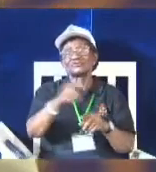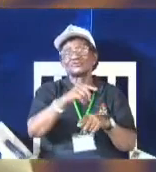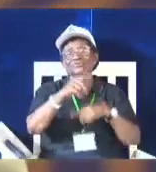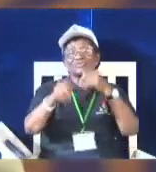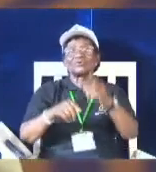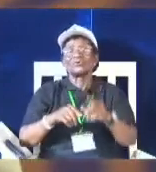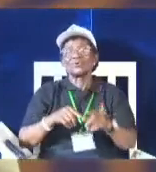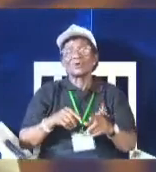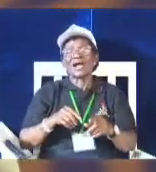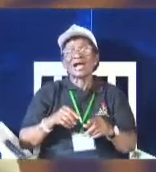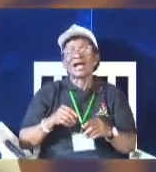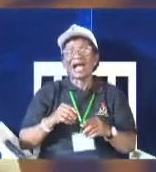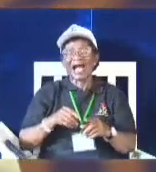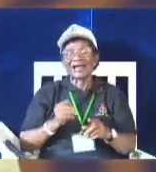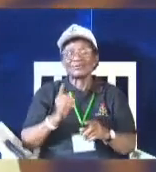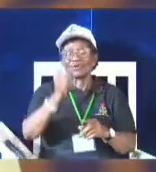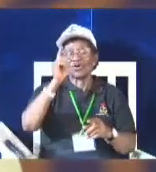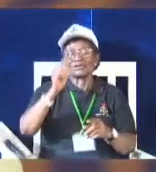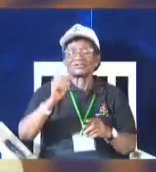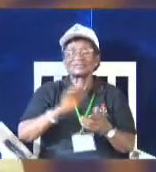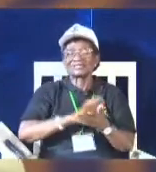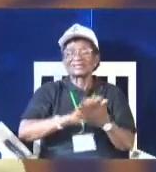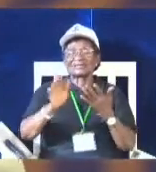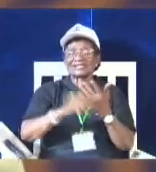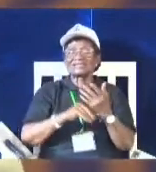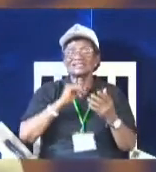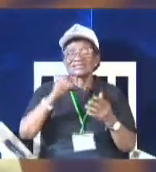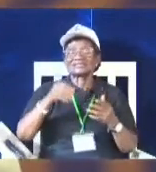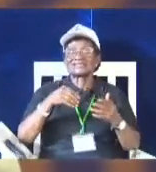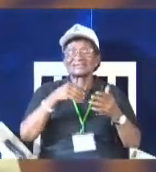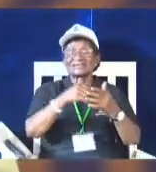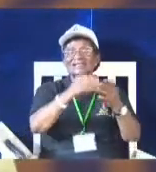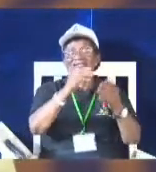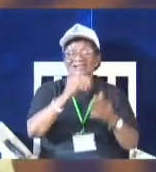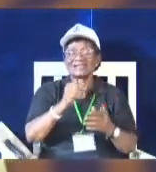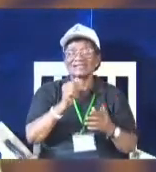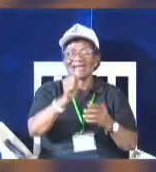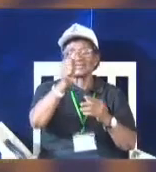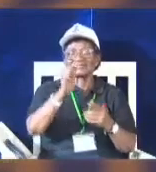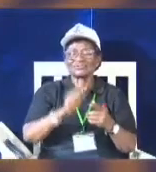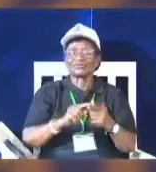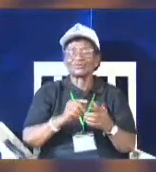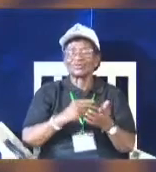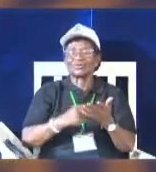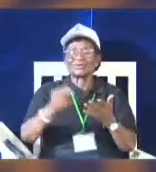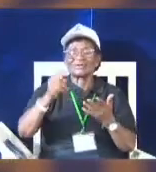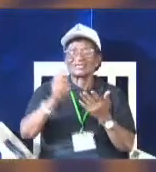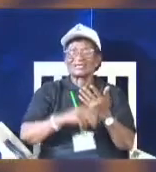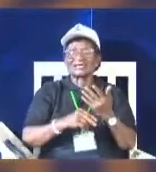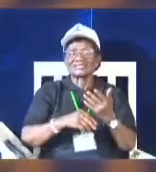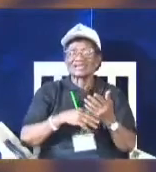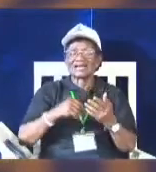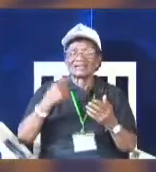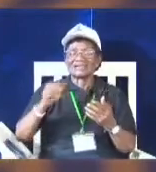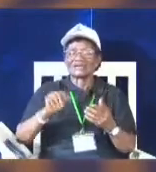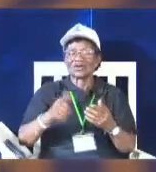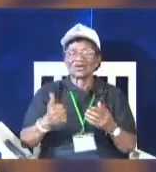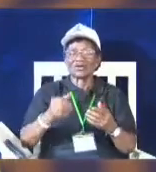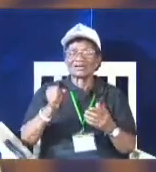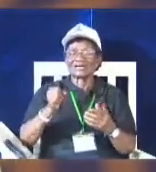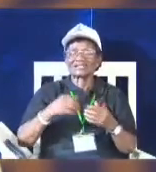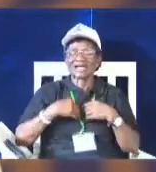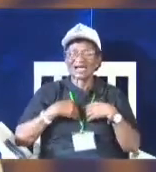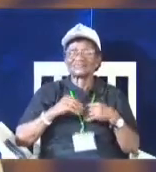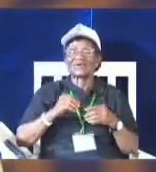Cleanliness is next to godliness. And you know it's a practice. As you